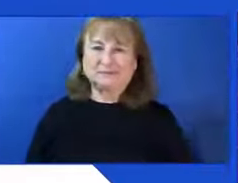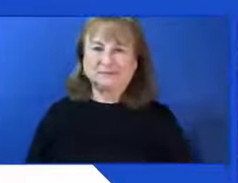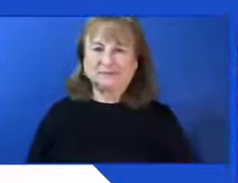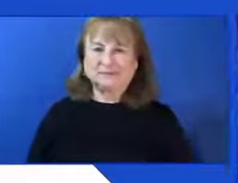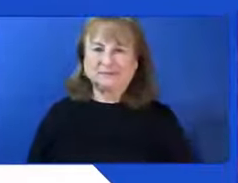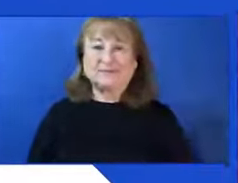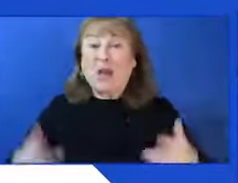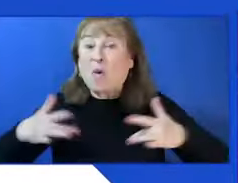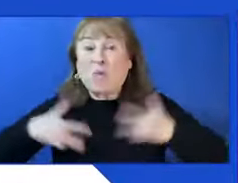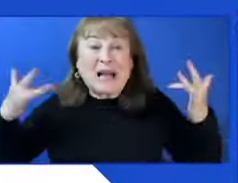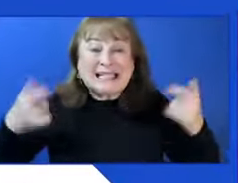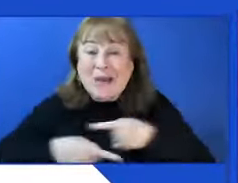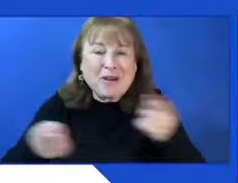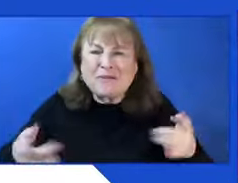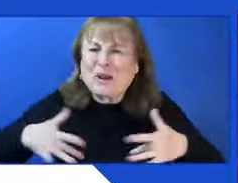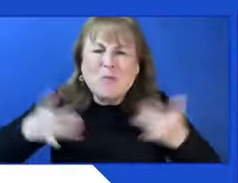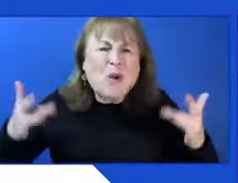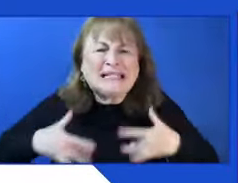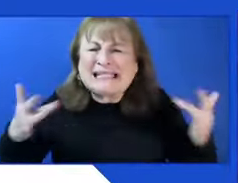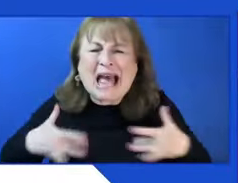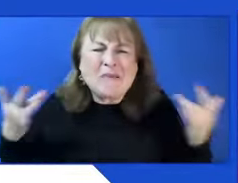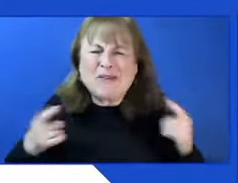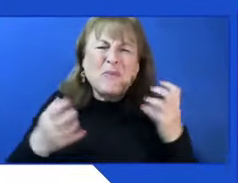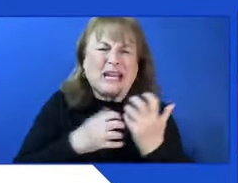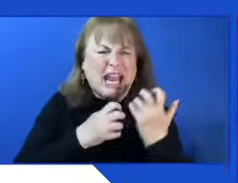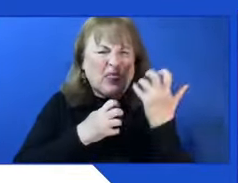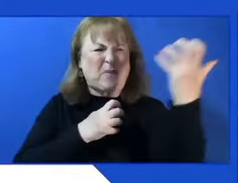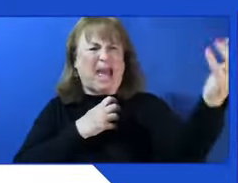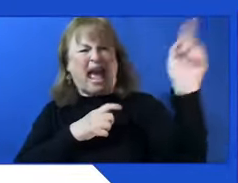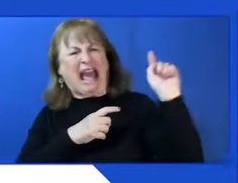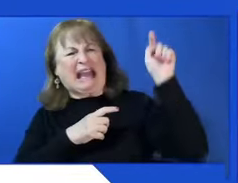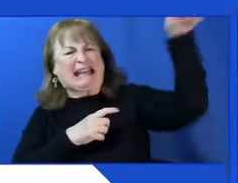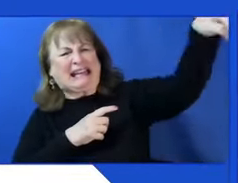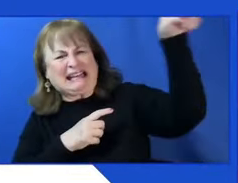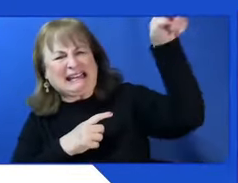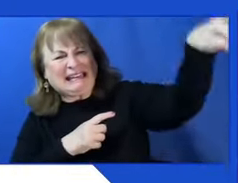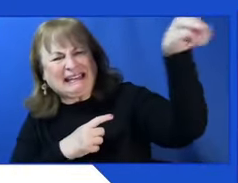What's up, everybody? What's up, everybody in the back?